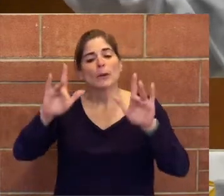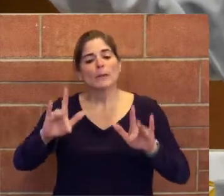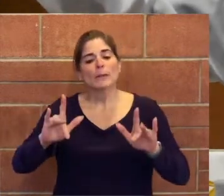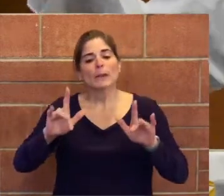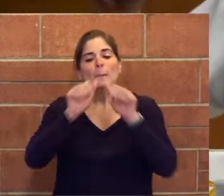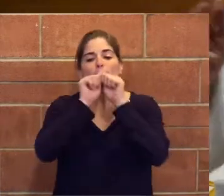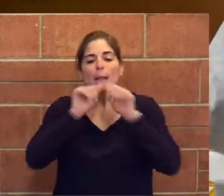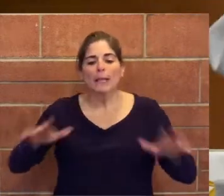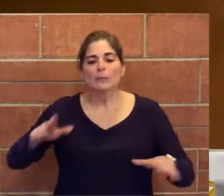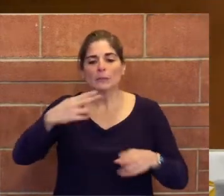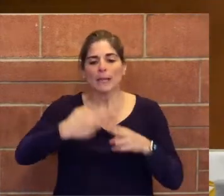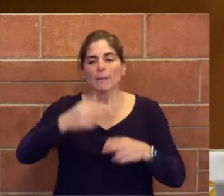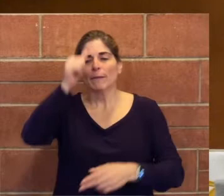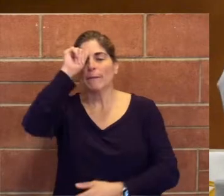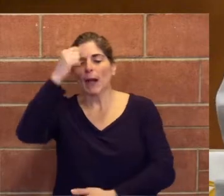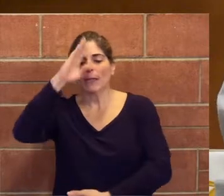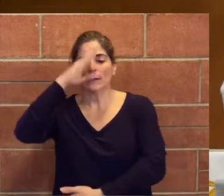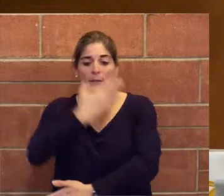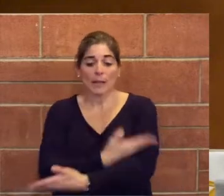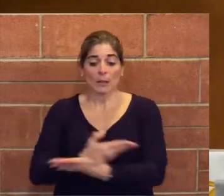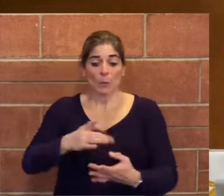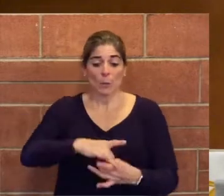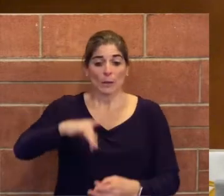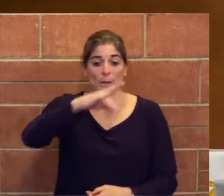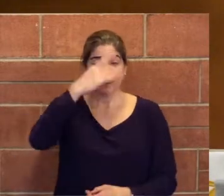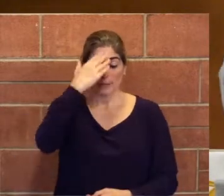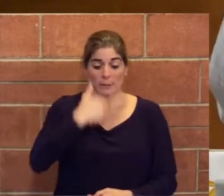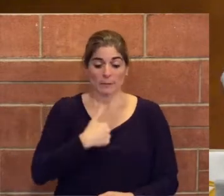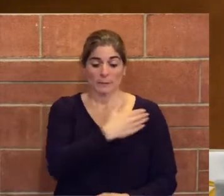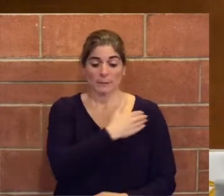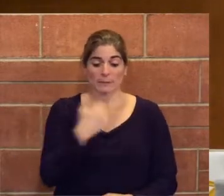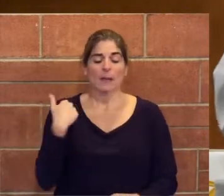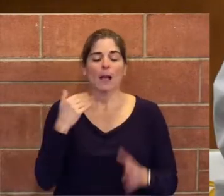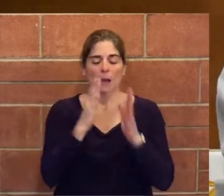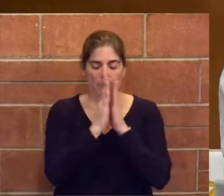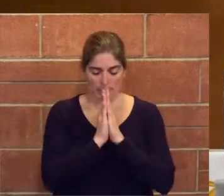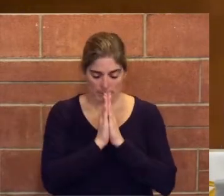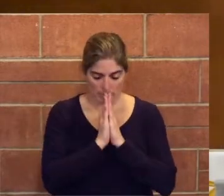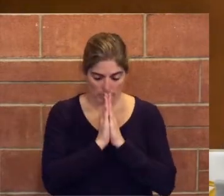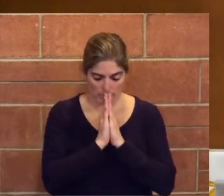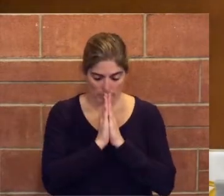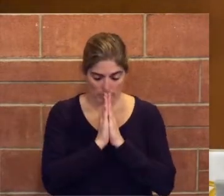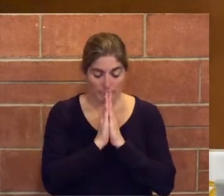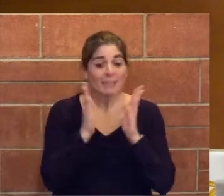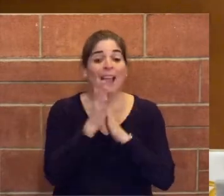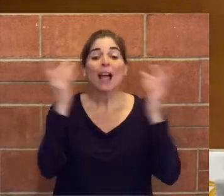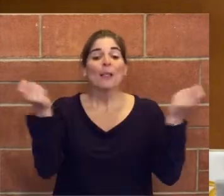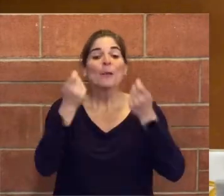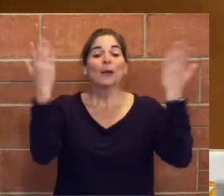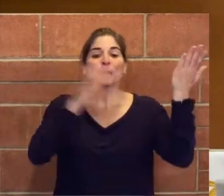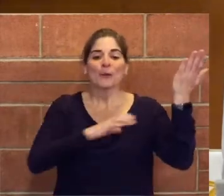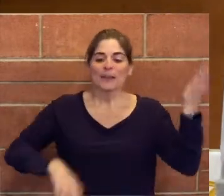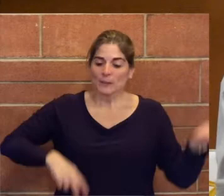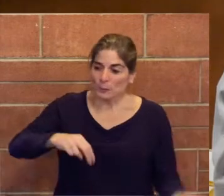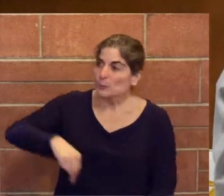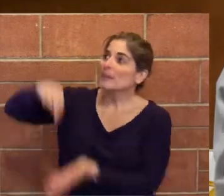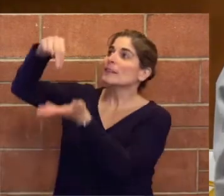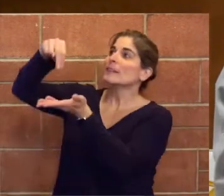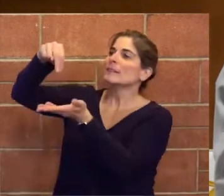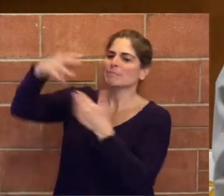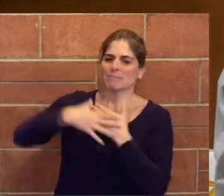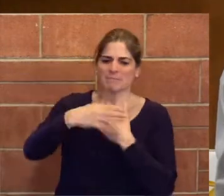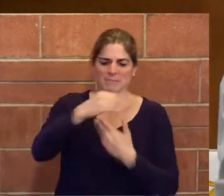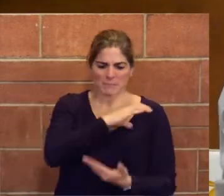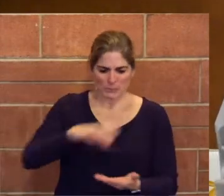be merciful to you and bless you now and forever. Amen. Amen. Alleluia, Christ